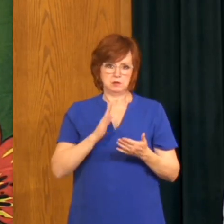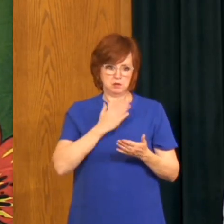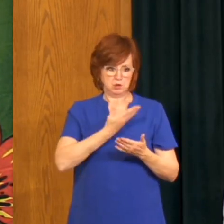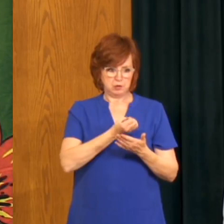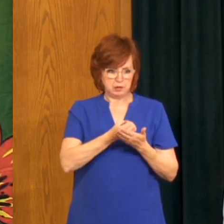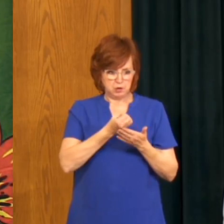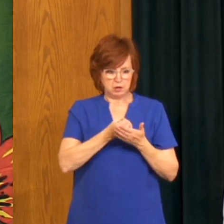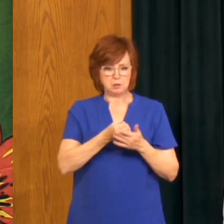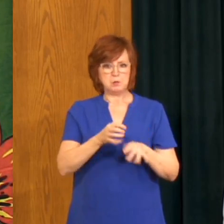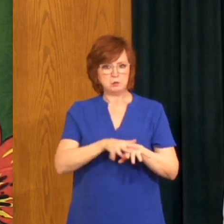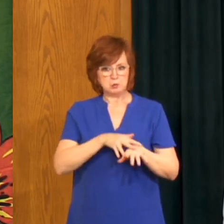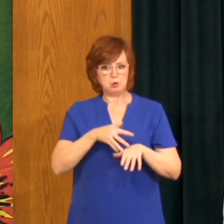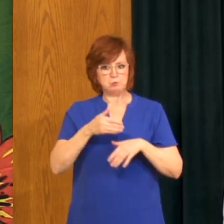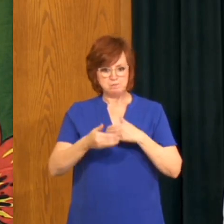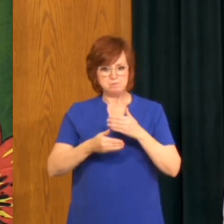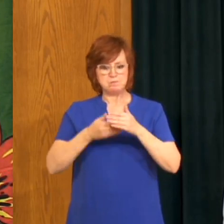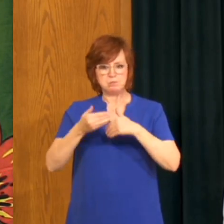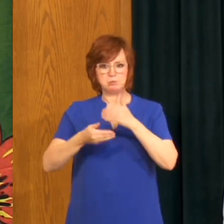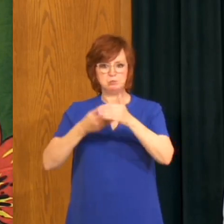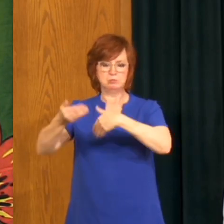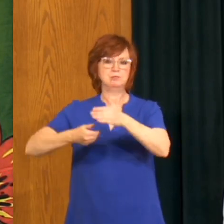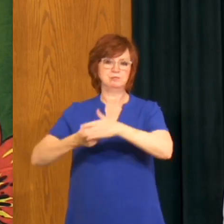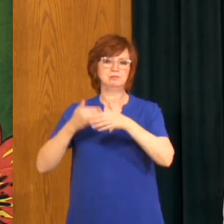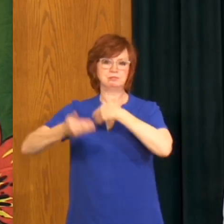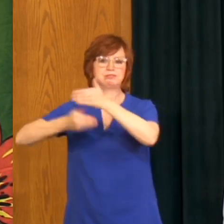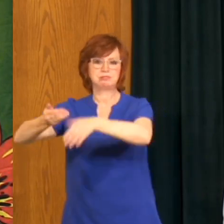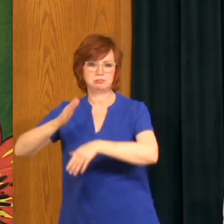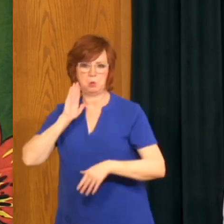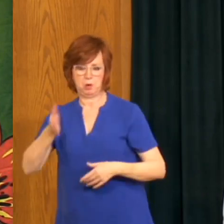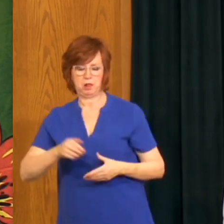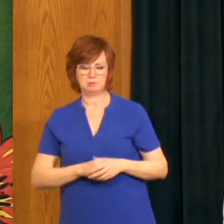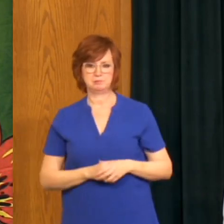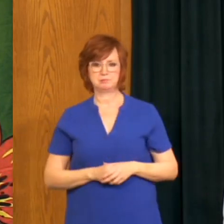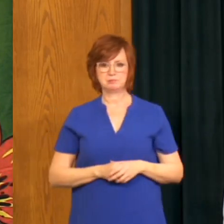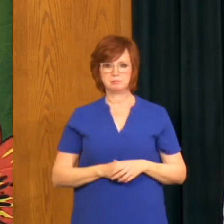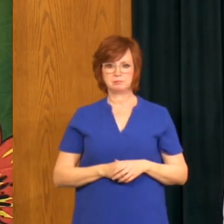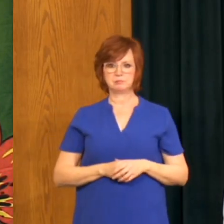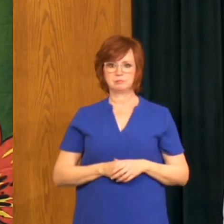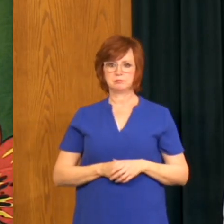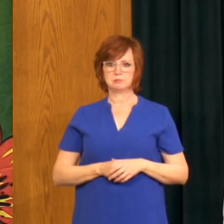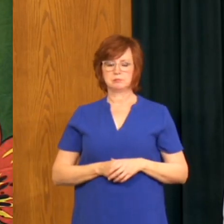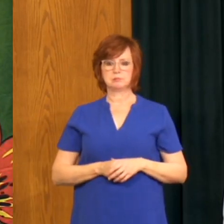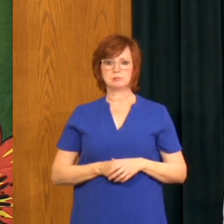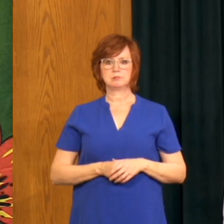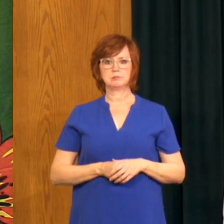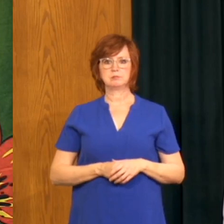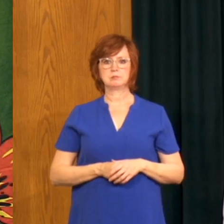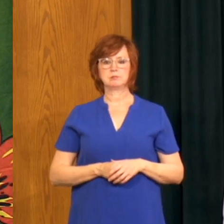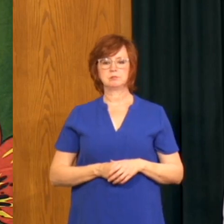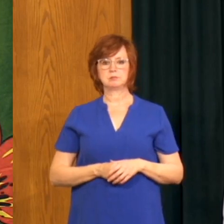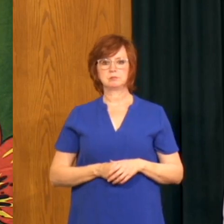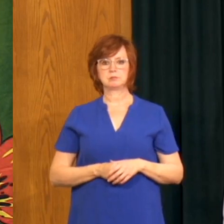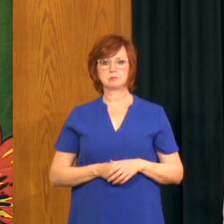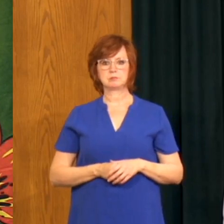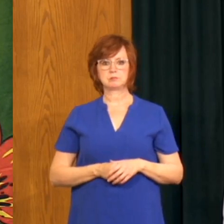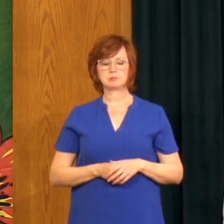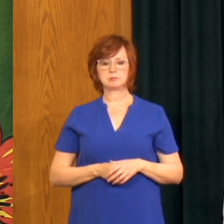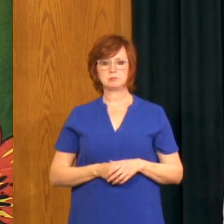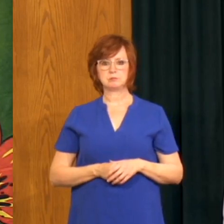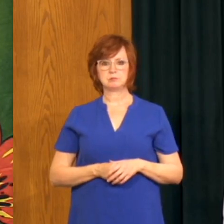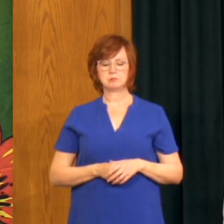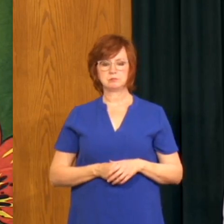help some of the retail sector, most certainly in our communities. When you add to this is the reason behind